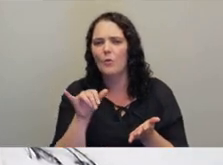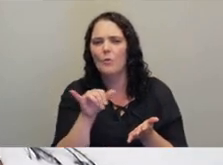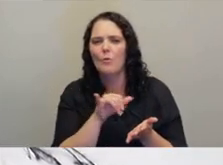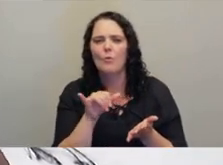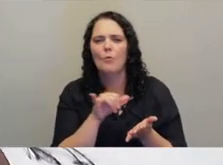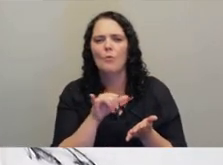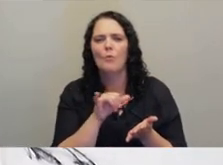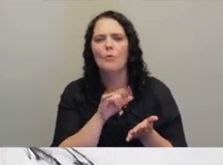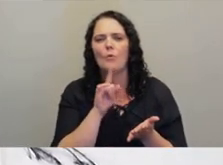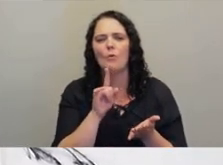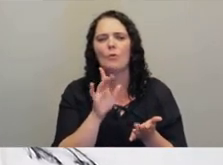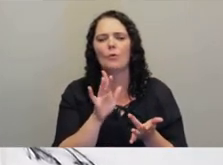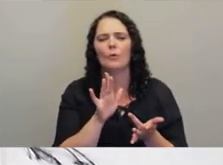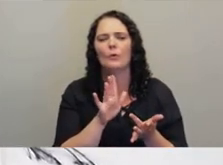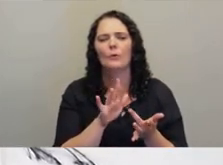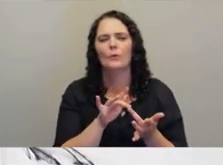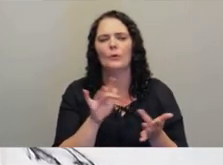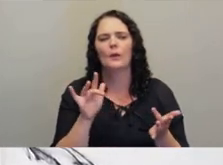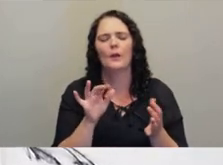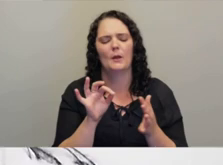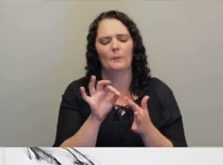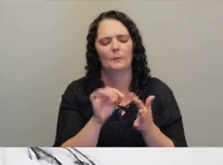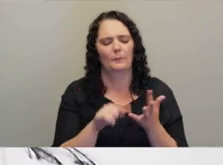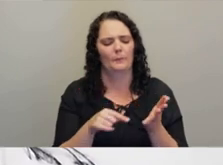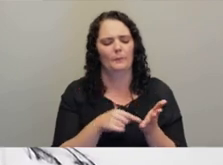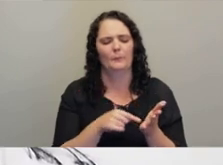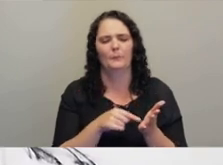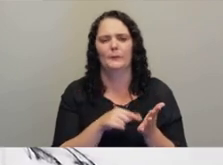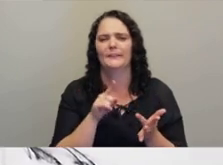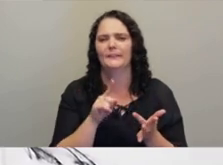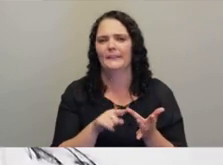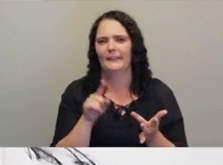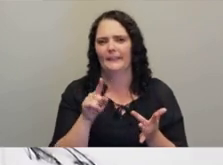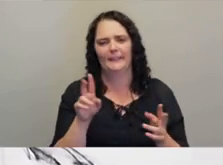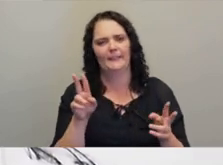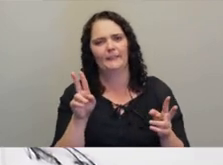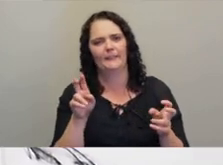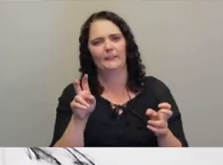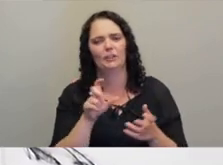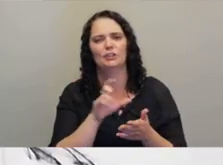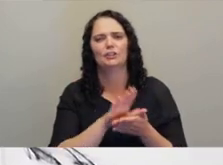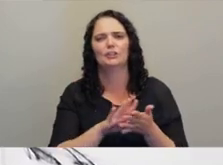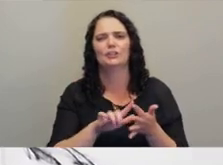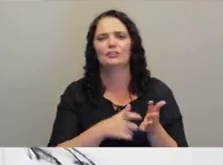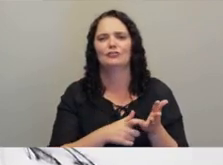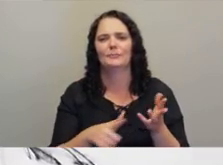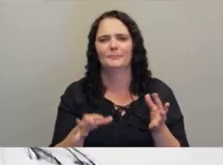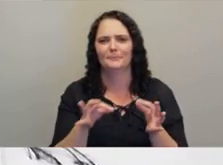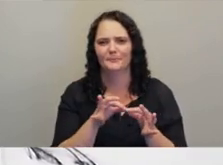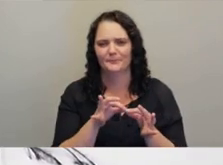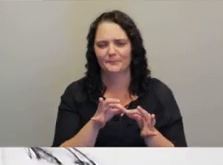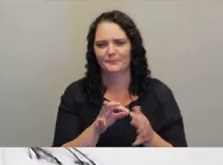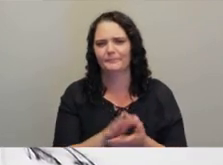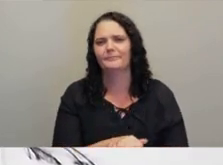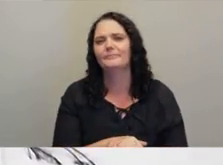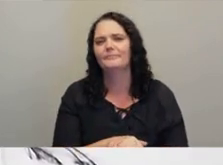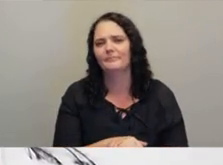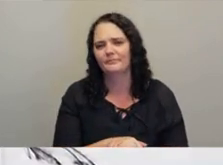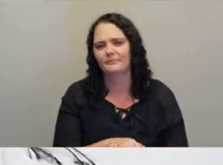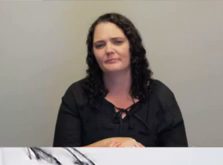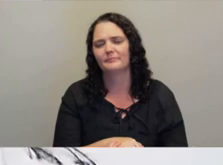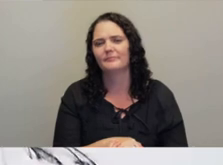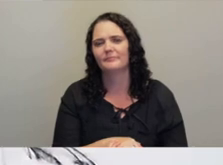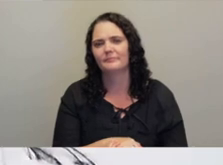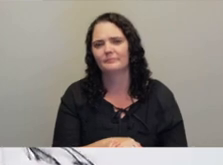little divine putti, they're called, P-U-T-T-I, little cherubs. Okay, there we